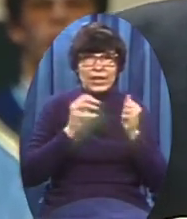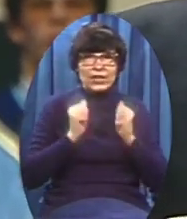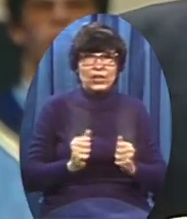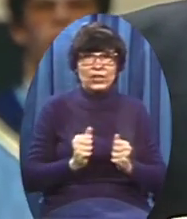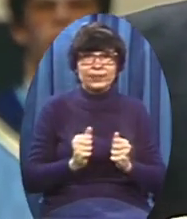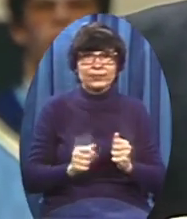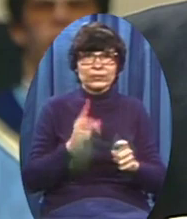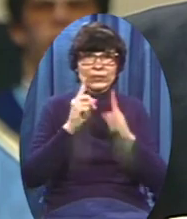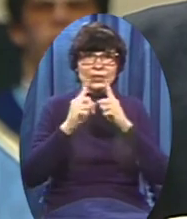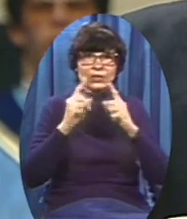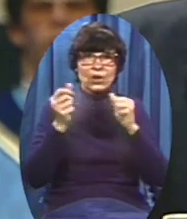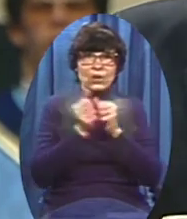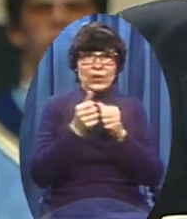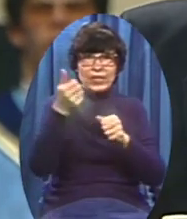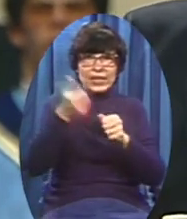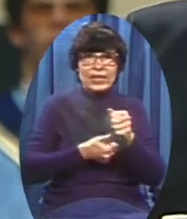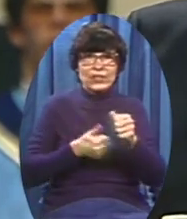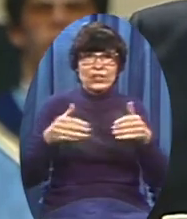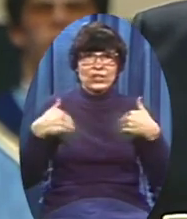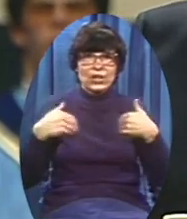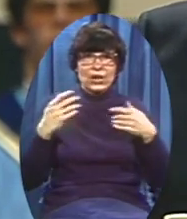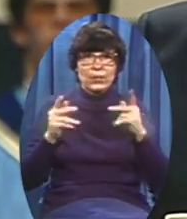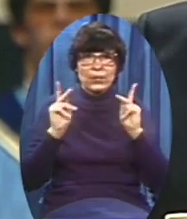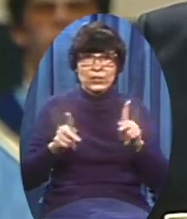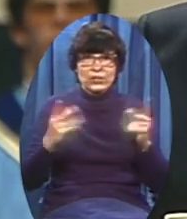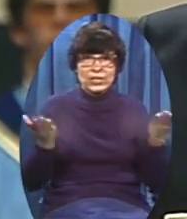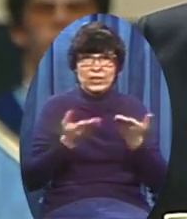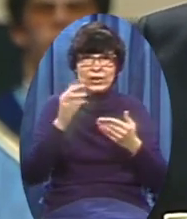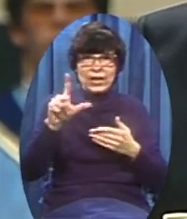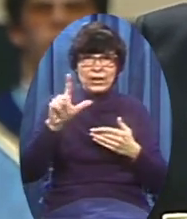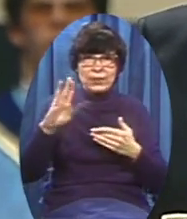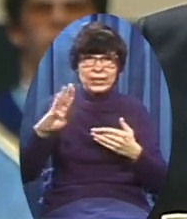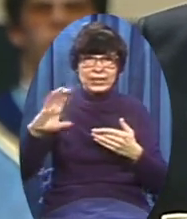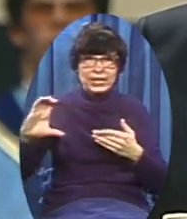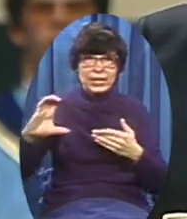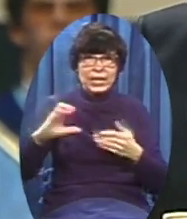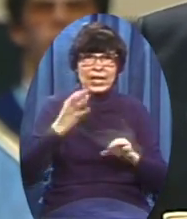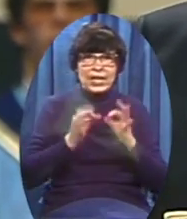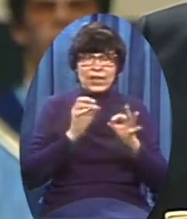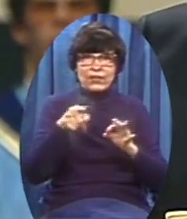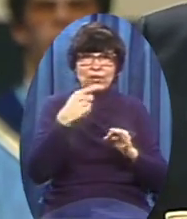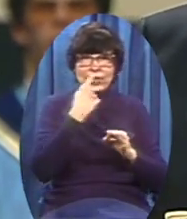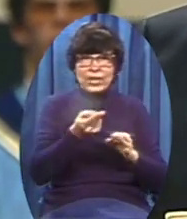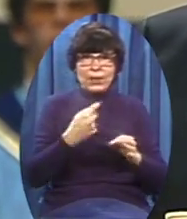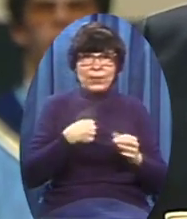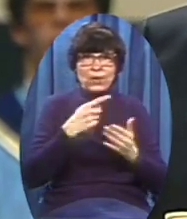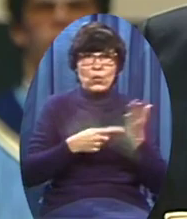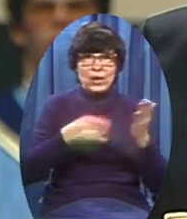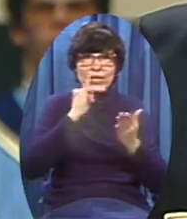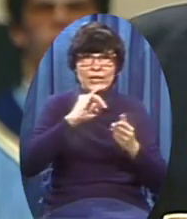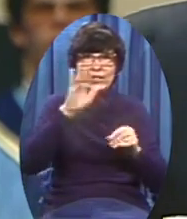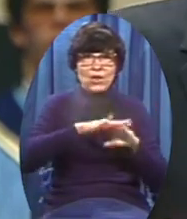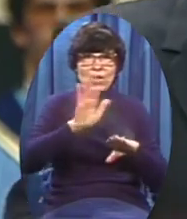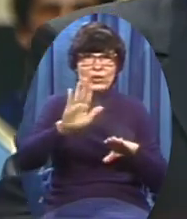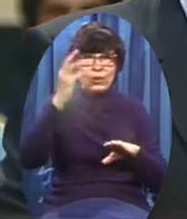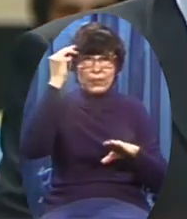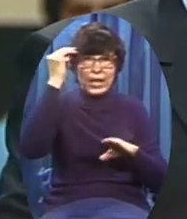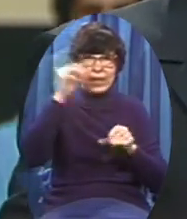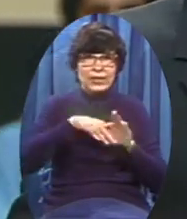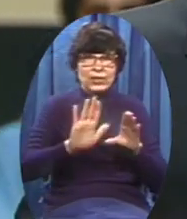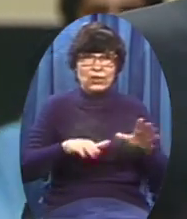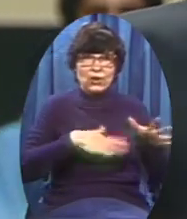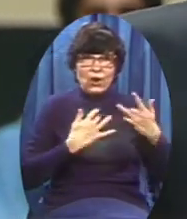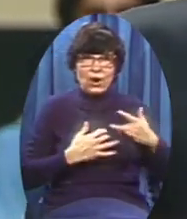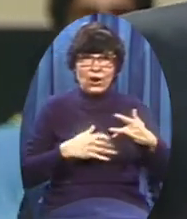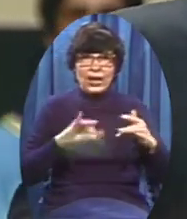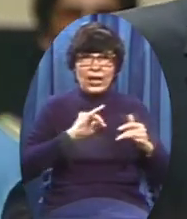that is at Liberty College, I believe if you'd be honest with me and tell me what is on your mind and what is in your heart, I believe that I